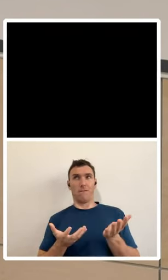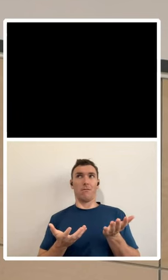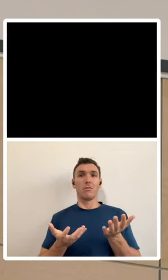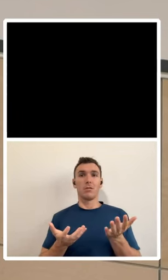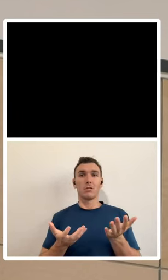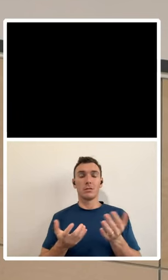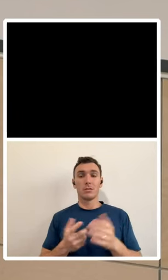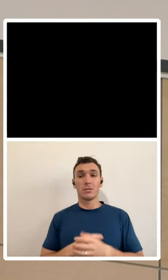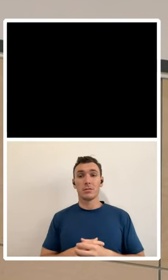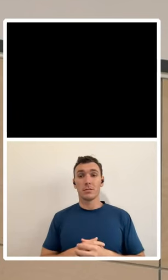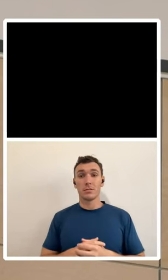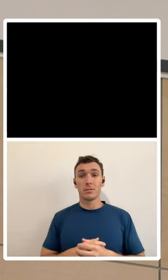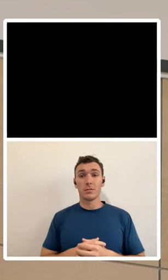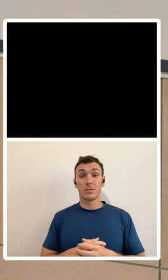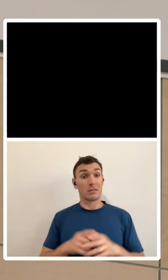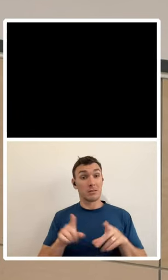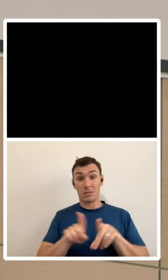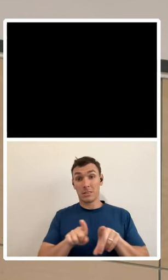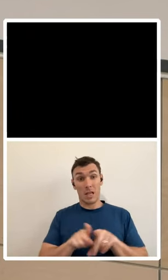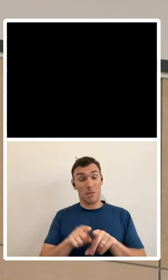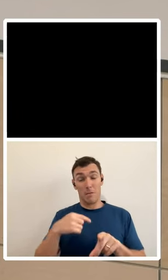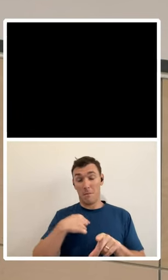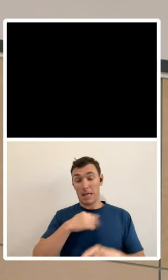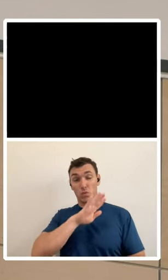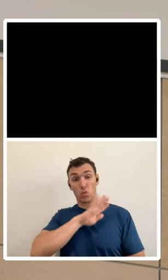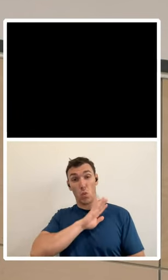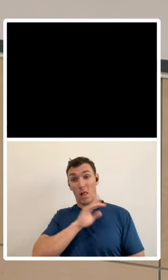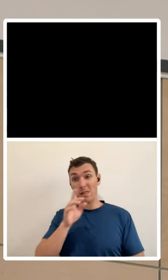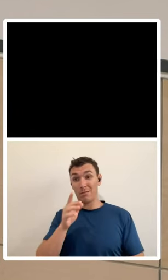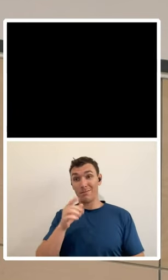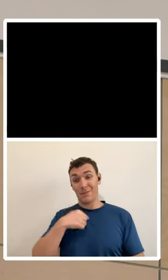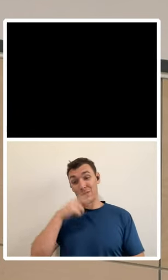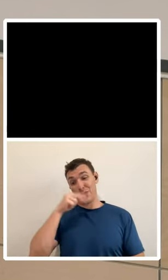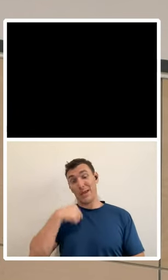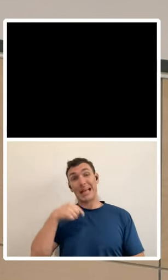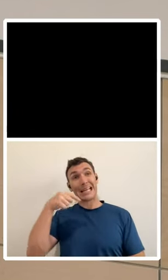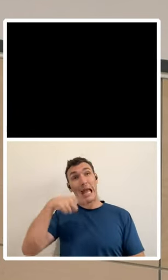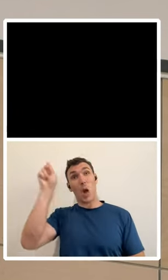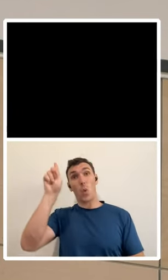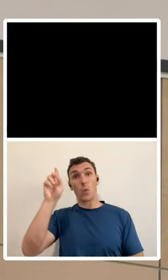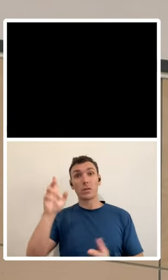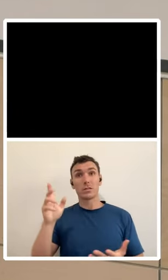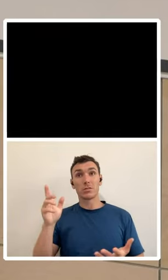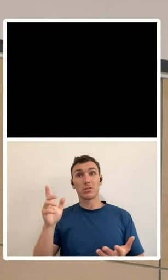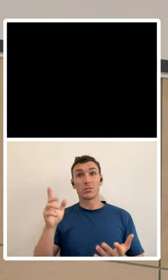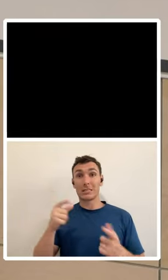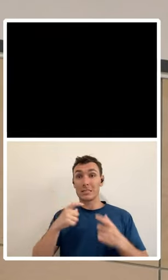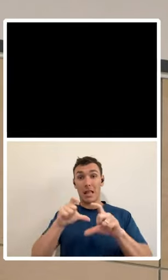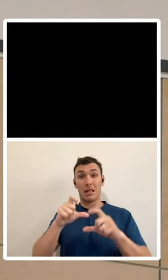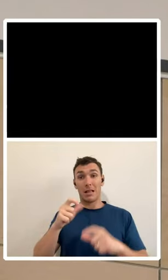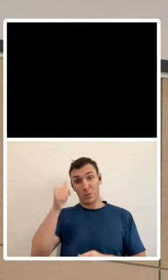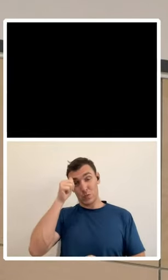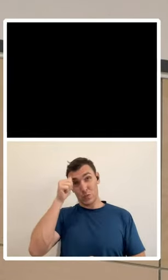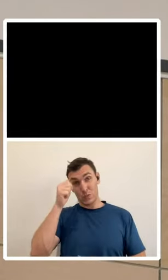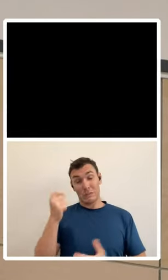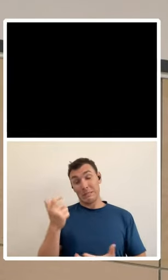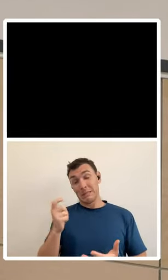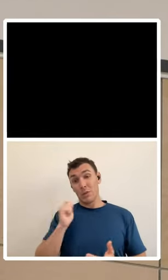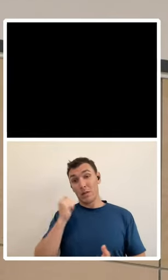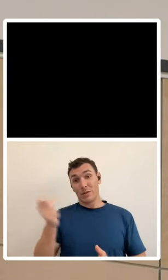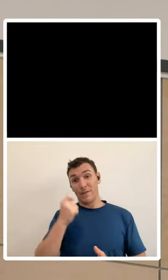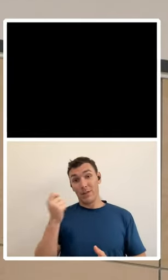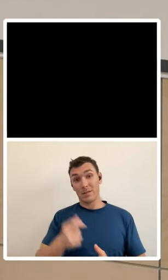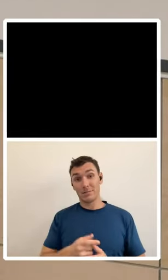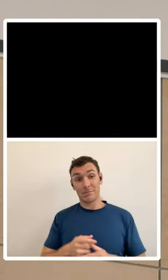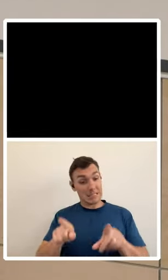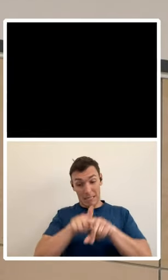when I turned up here and it was full of like, kids of Arab dictators. I was like, it's all right. I'm still going to make it. Yeah, it doesn't matter how much